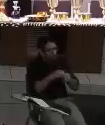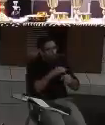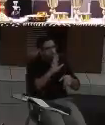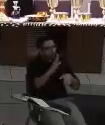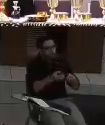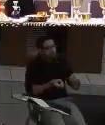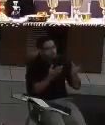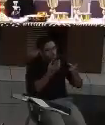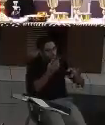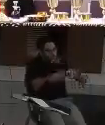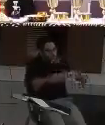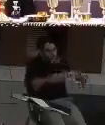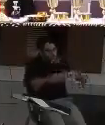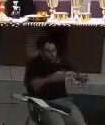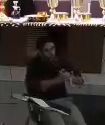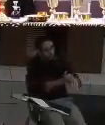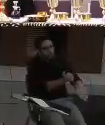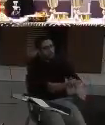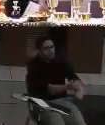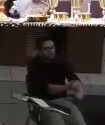names. Amen.